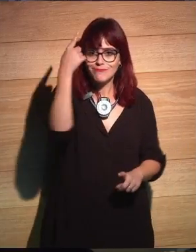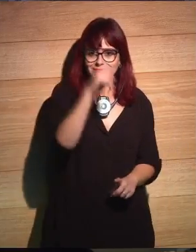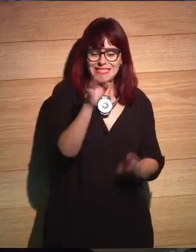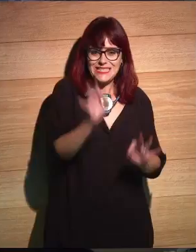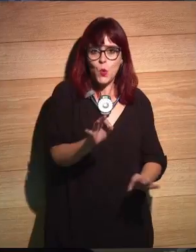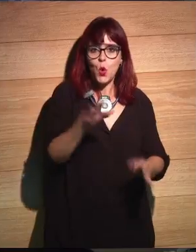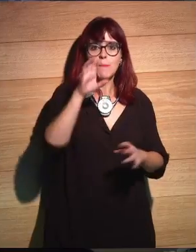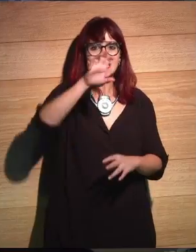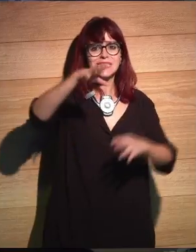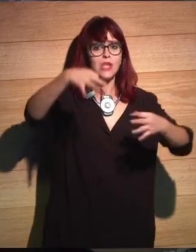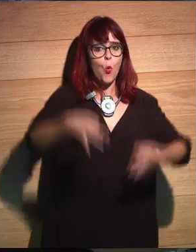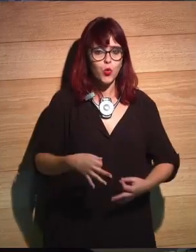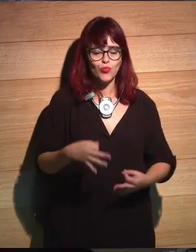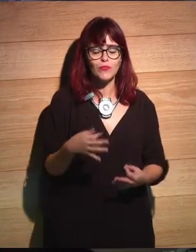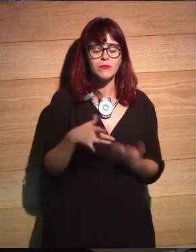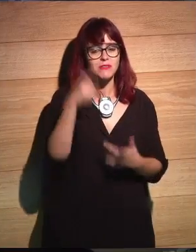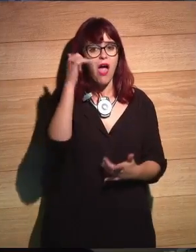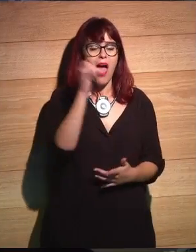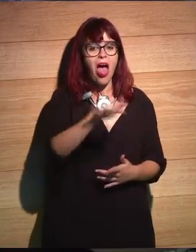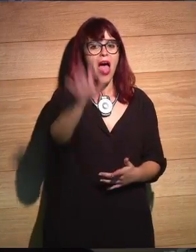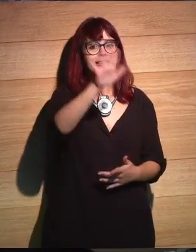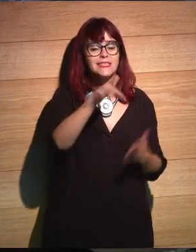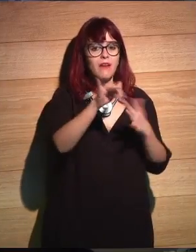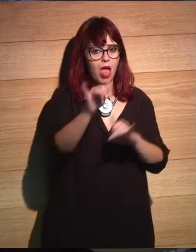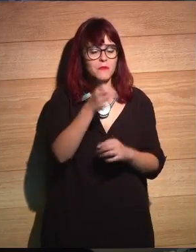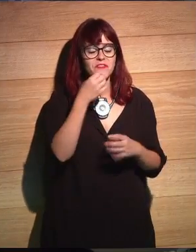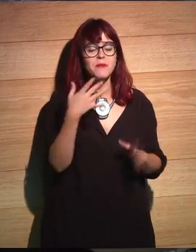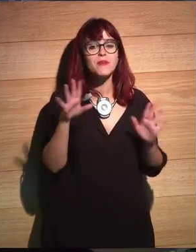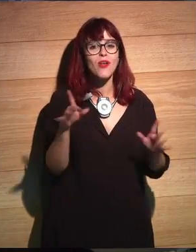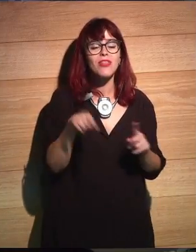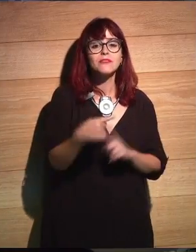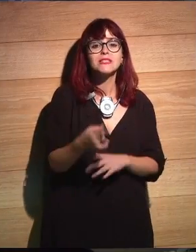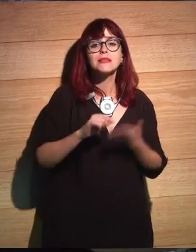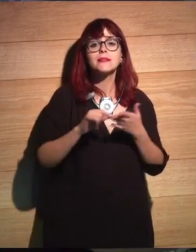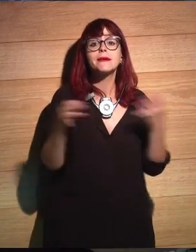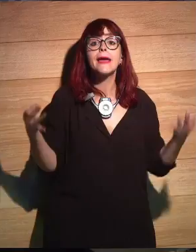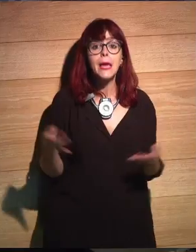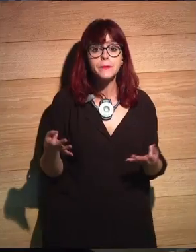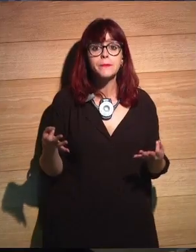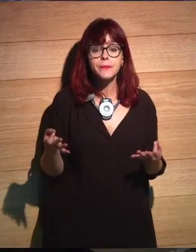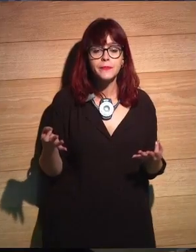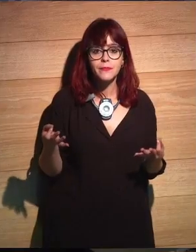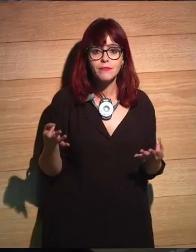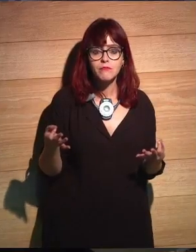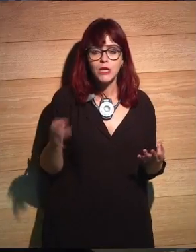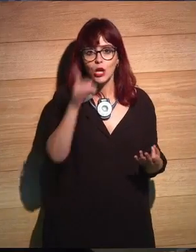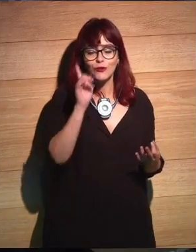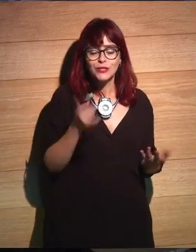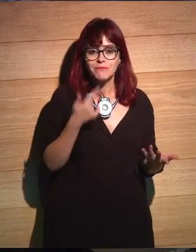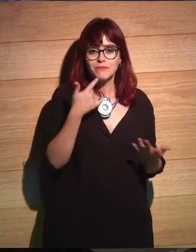what do you write about? I think if you break it down, you will not see a lot of this